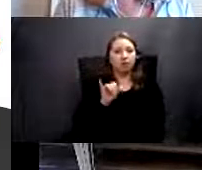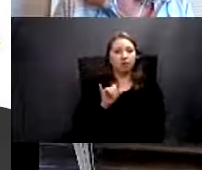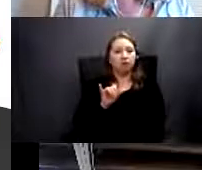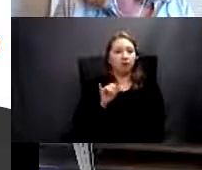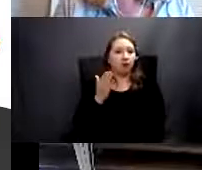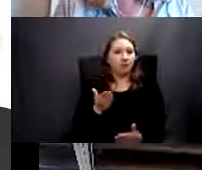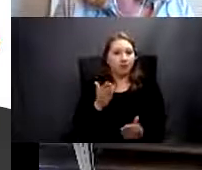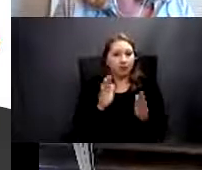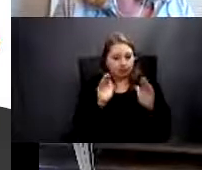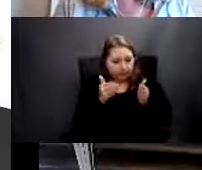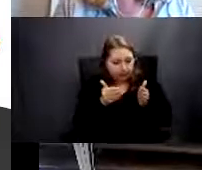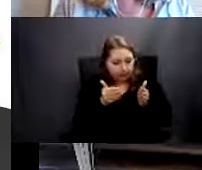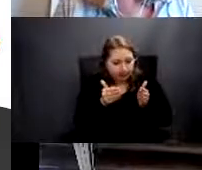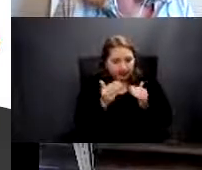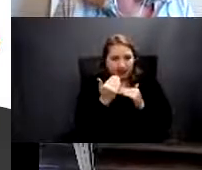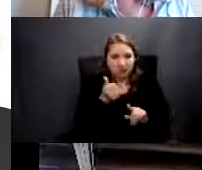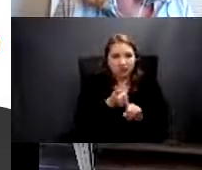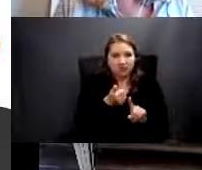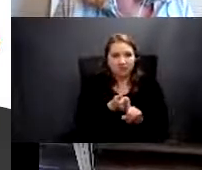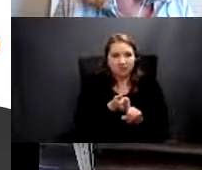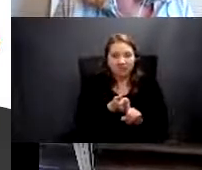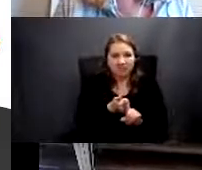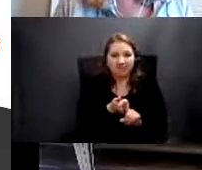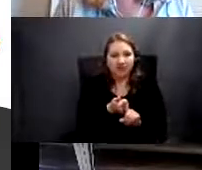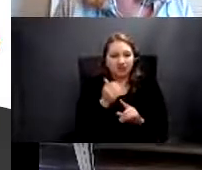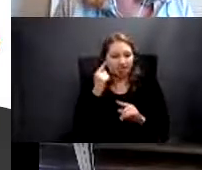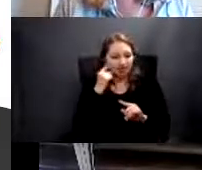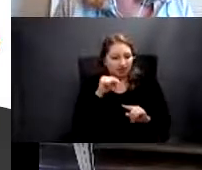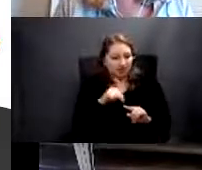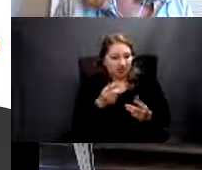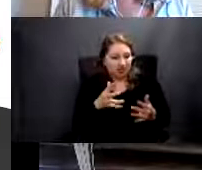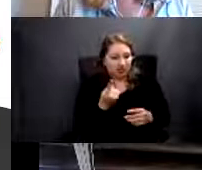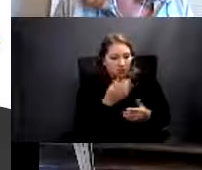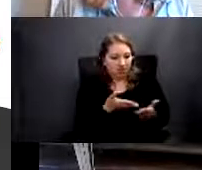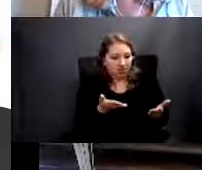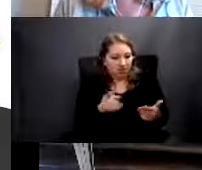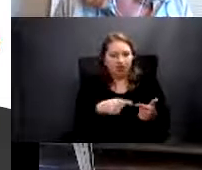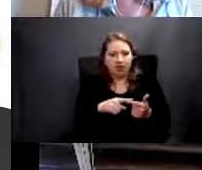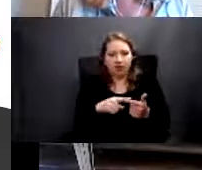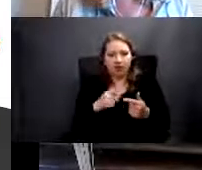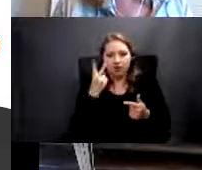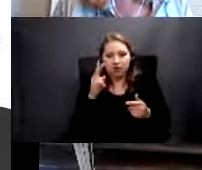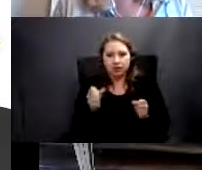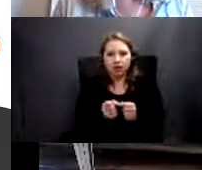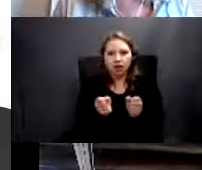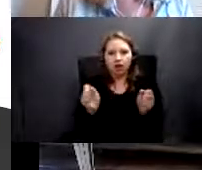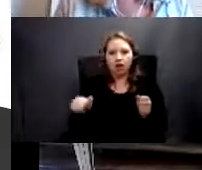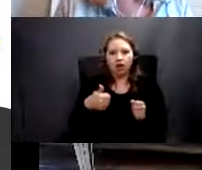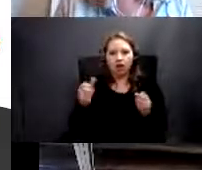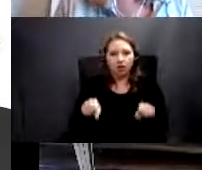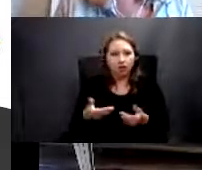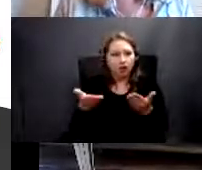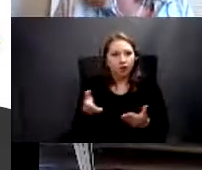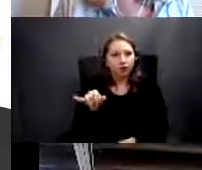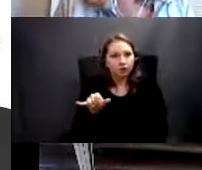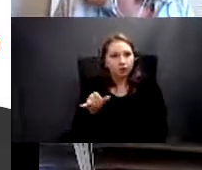too narrow and thinking, well, I can just do this one thing, and then you find out there's so much more that you can offer. Or you might